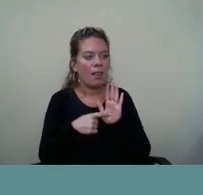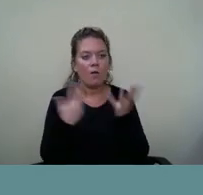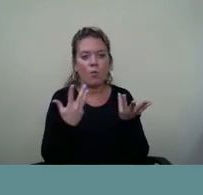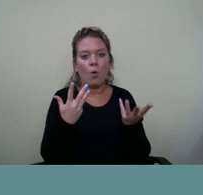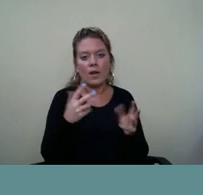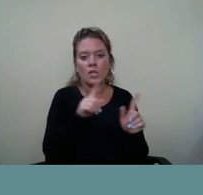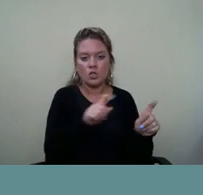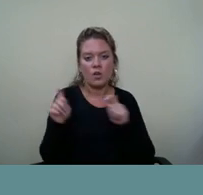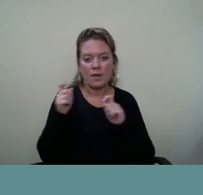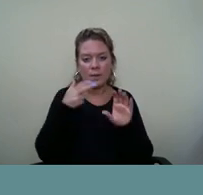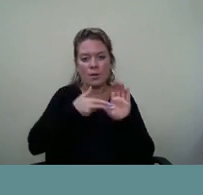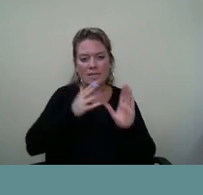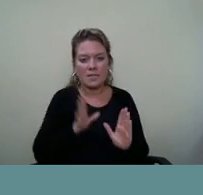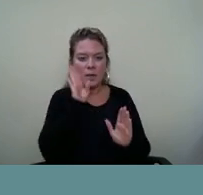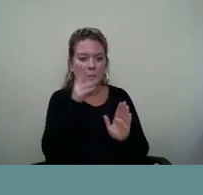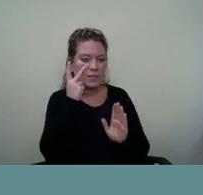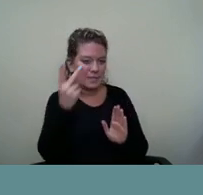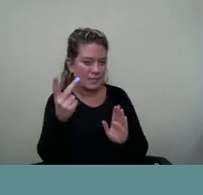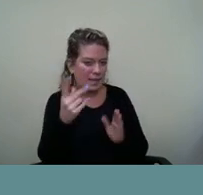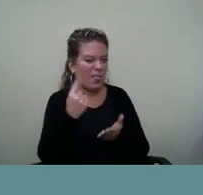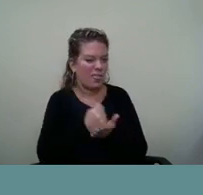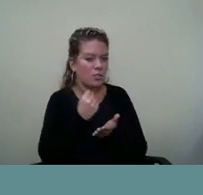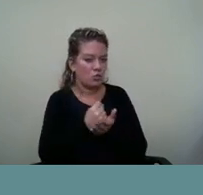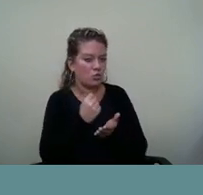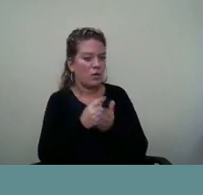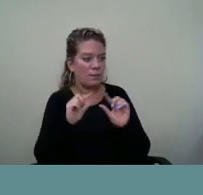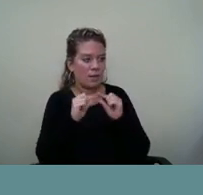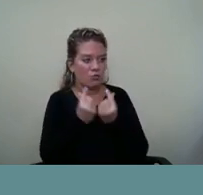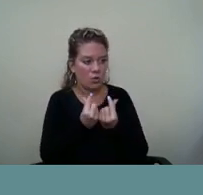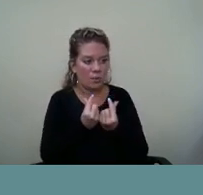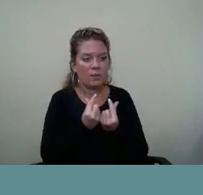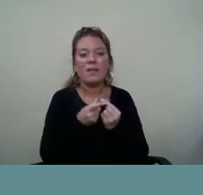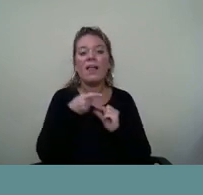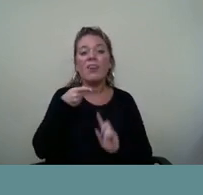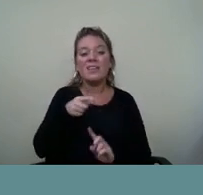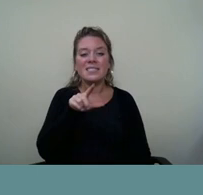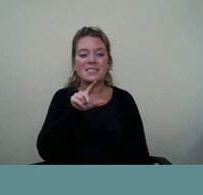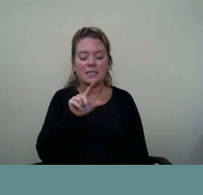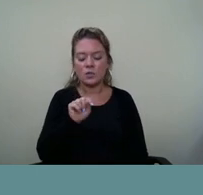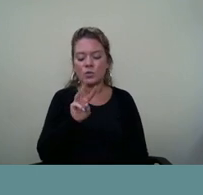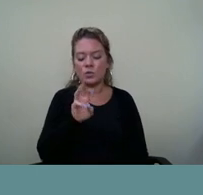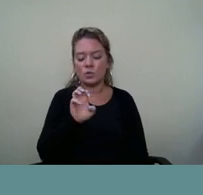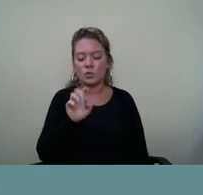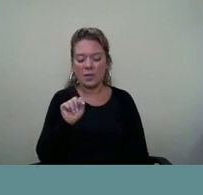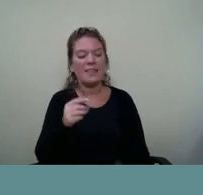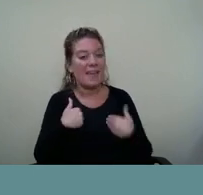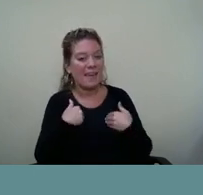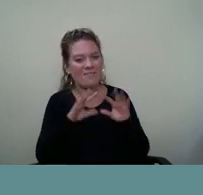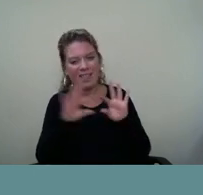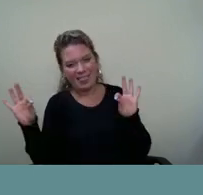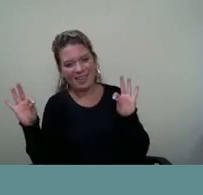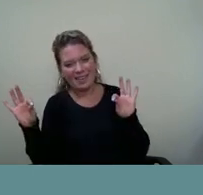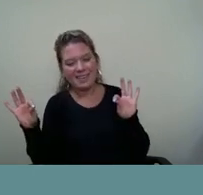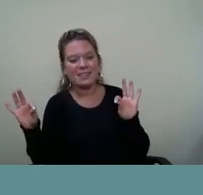see in the treatment group. So this is a tweet. They actually have a link to it, like they linked it in the